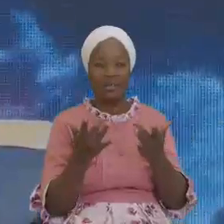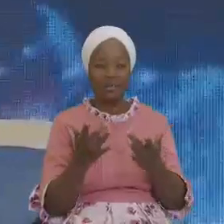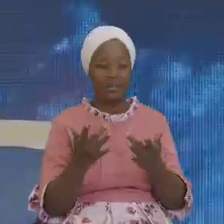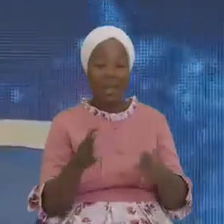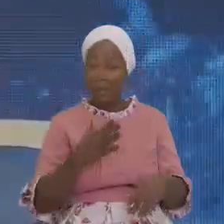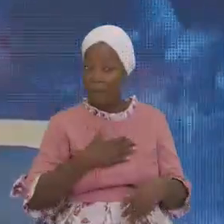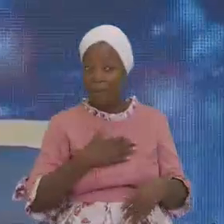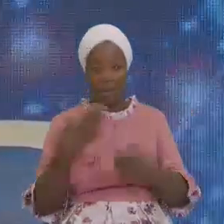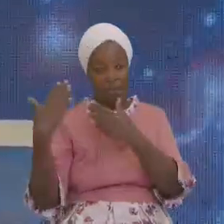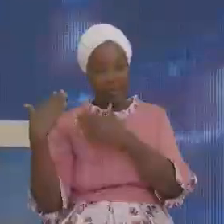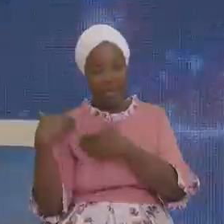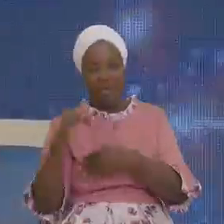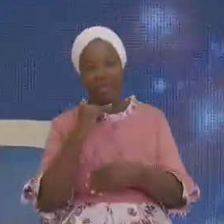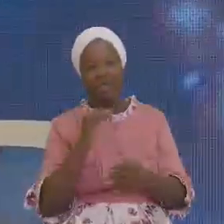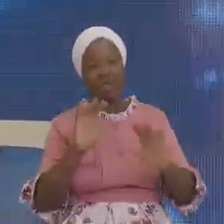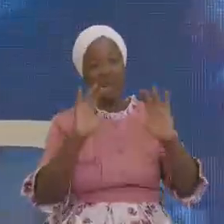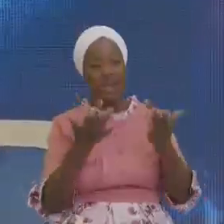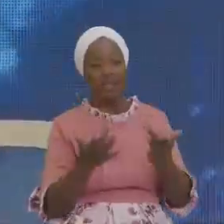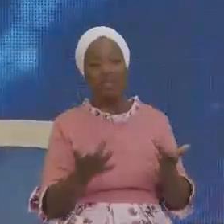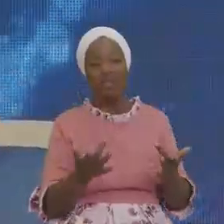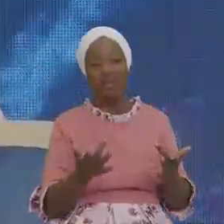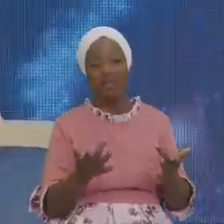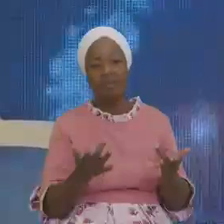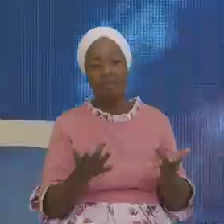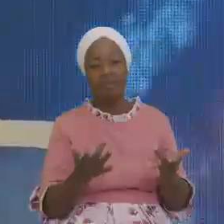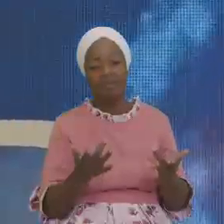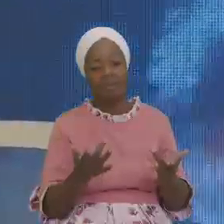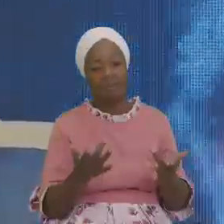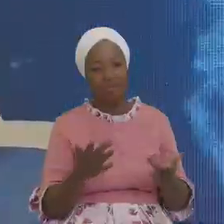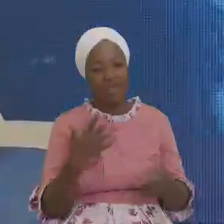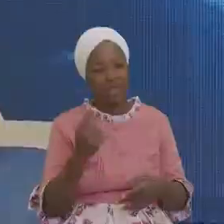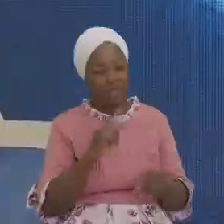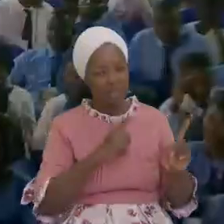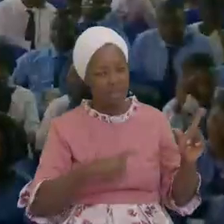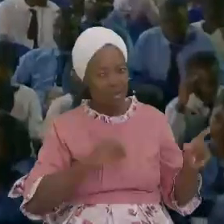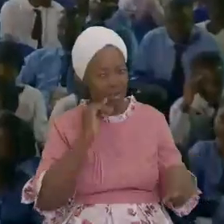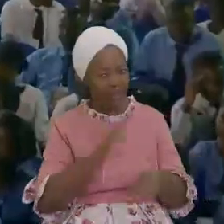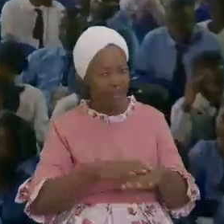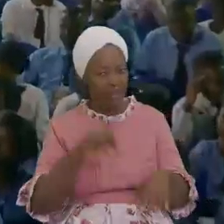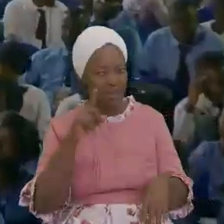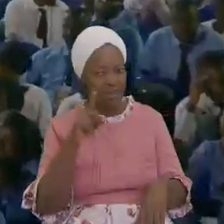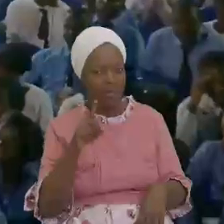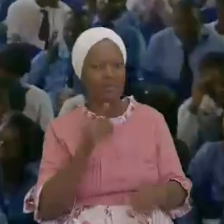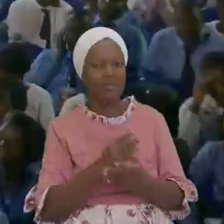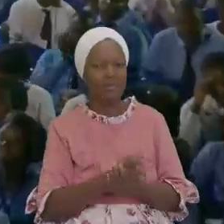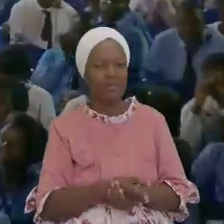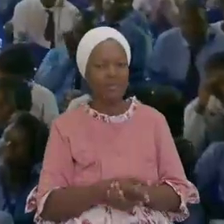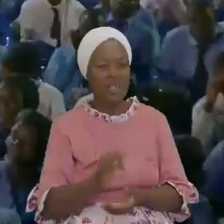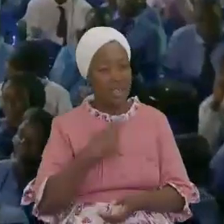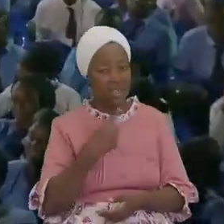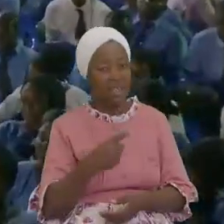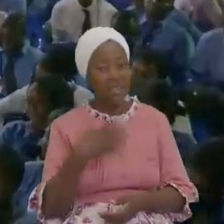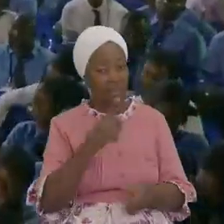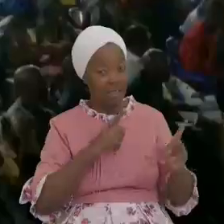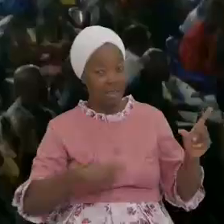The Lord is calling you. I said the Lord is calling you. I said the Lord is calling